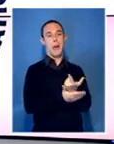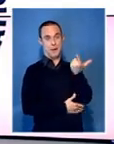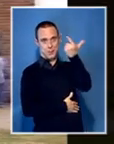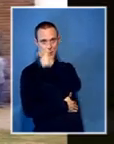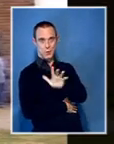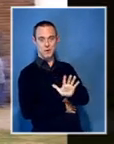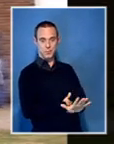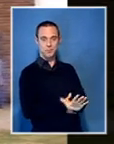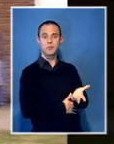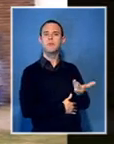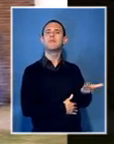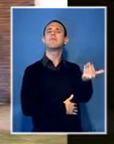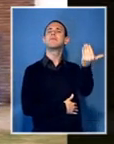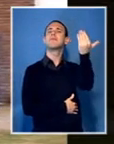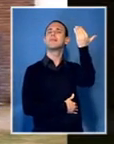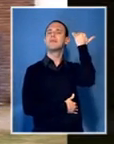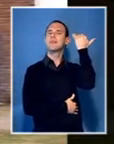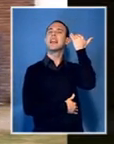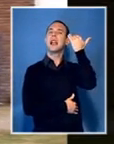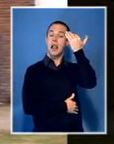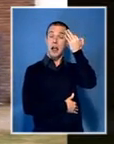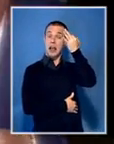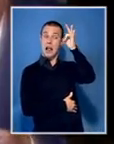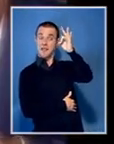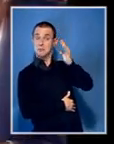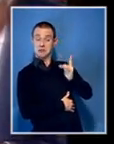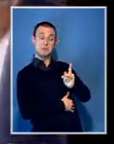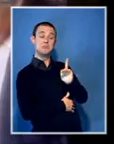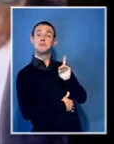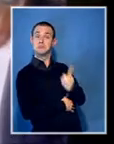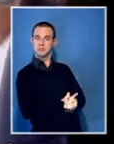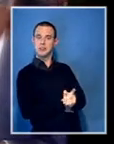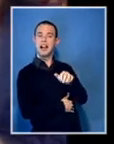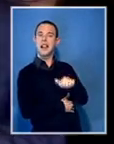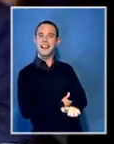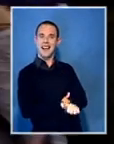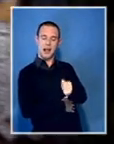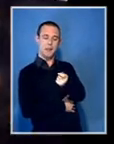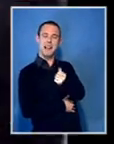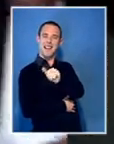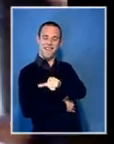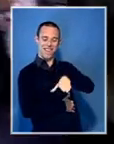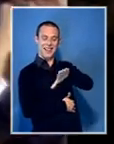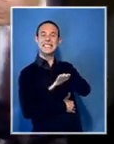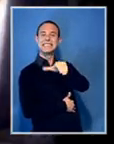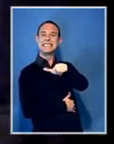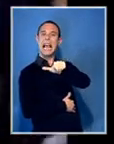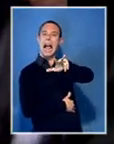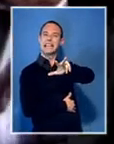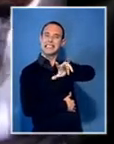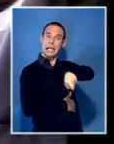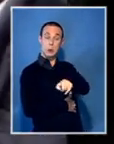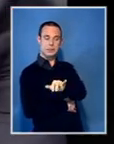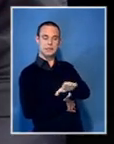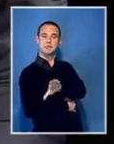In an historic settlement, the state agreed to pay almost 38 million rands in restitution of land claims by the Fingos.